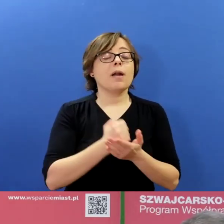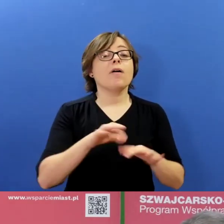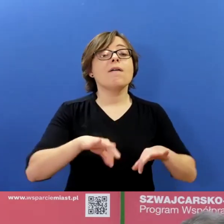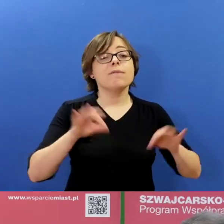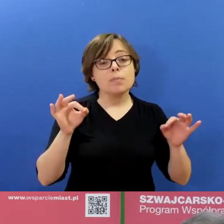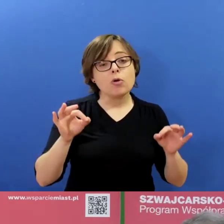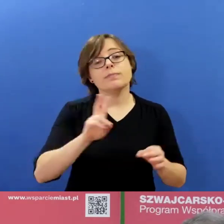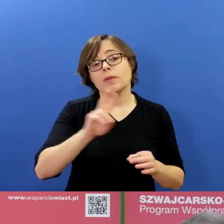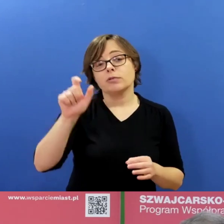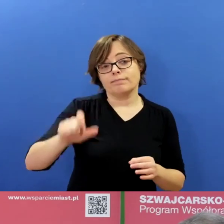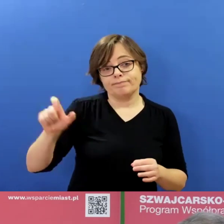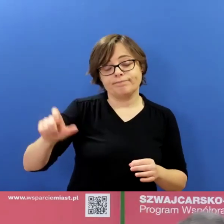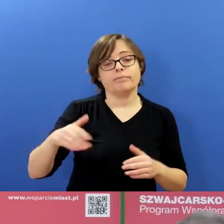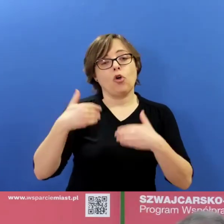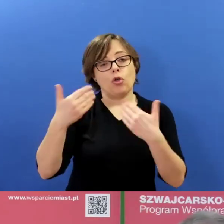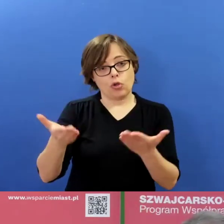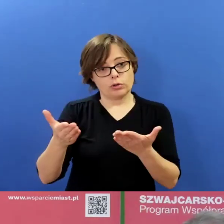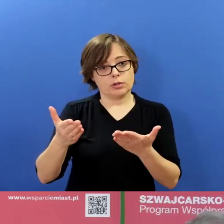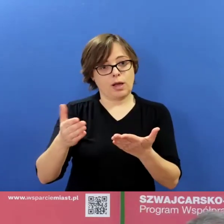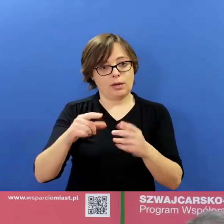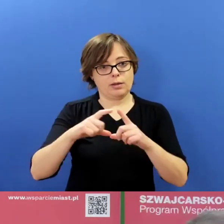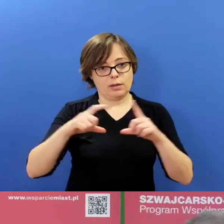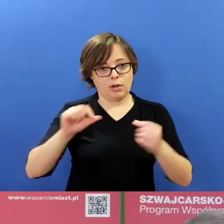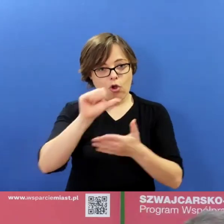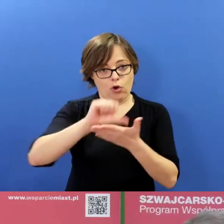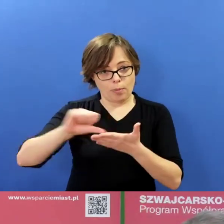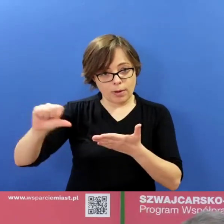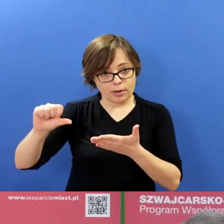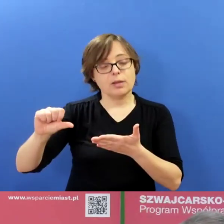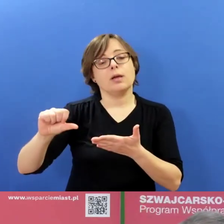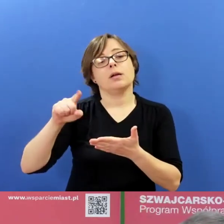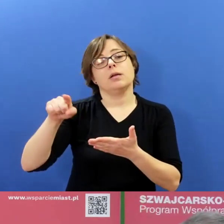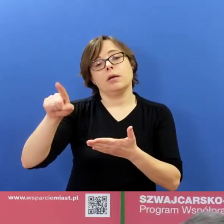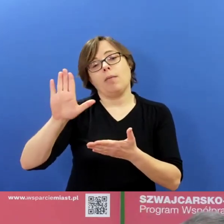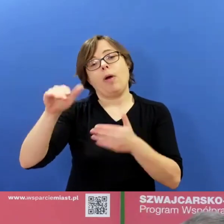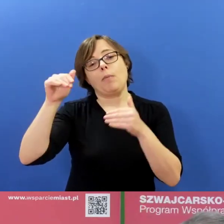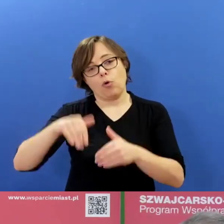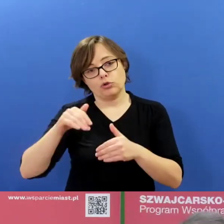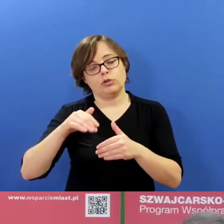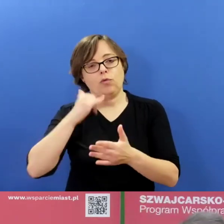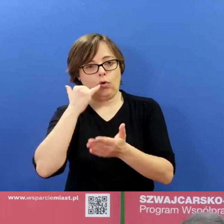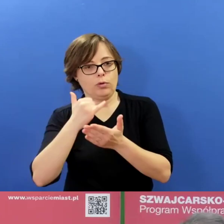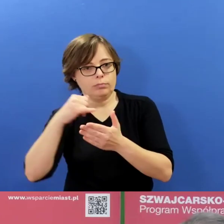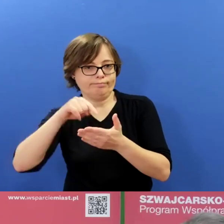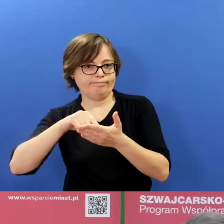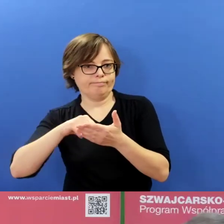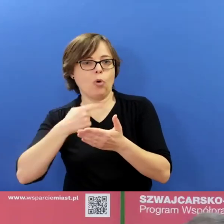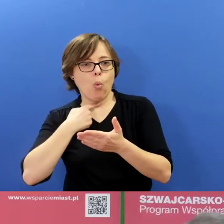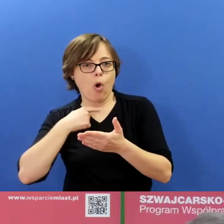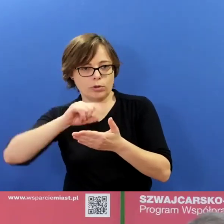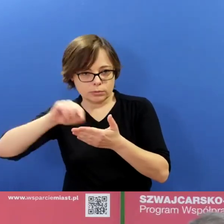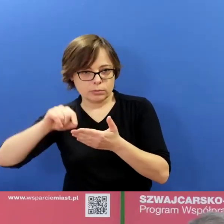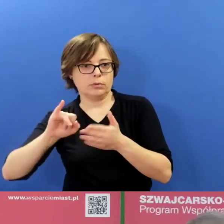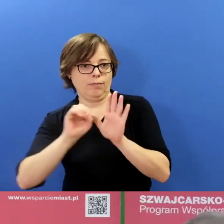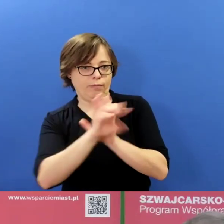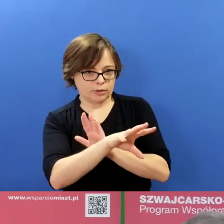the possibility to actually vote by correspondence. And you have the possibility to go